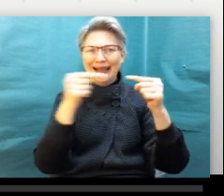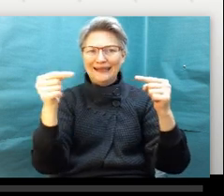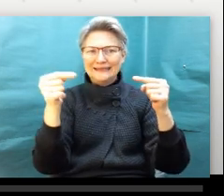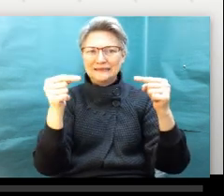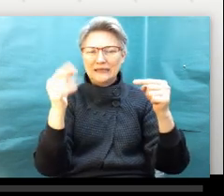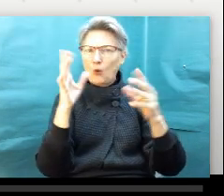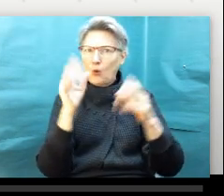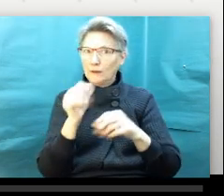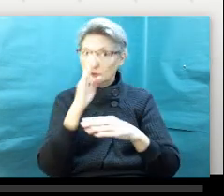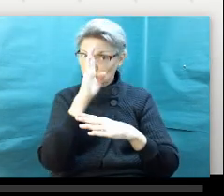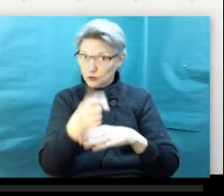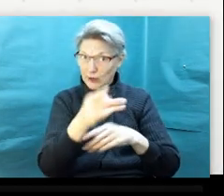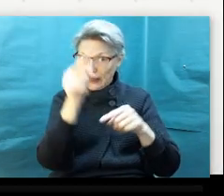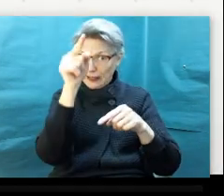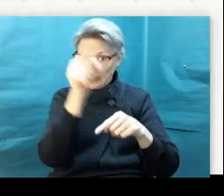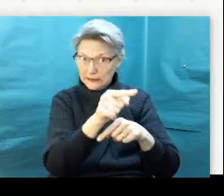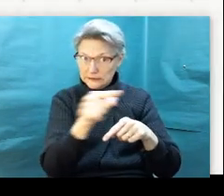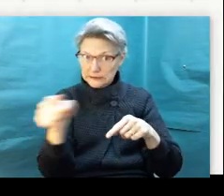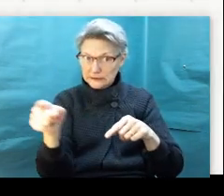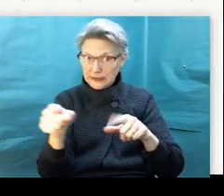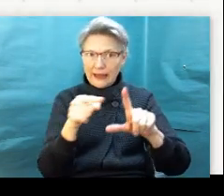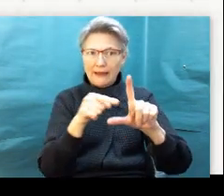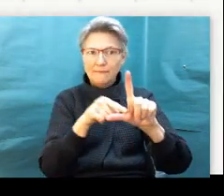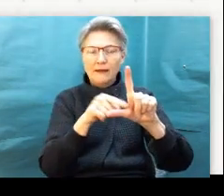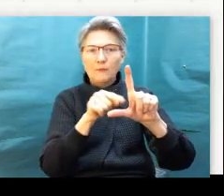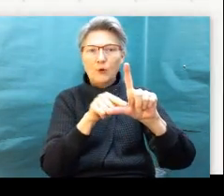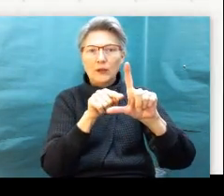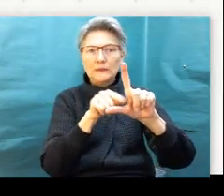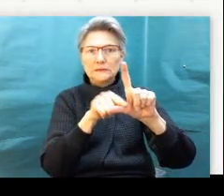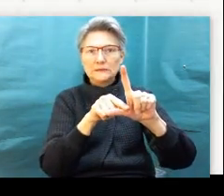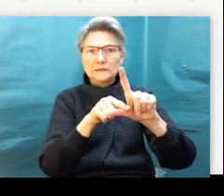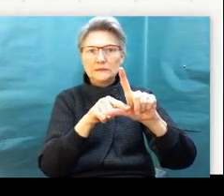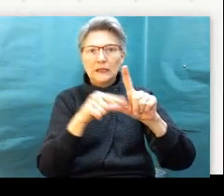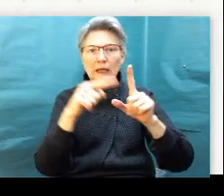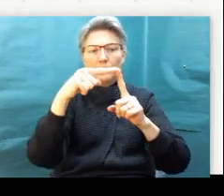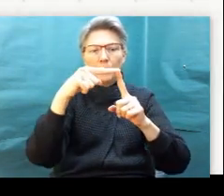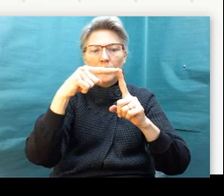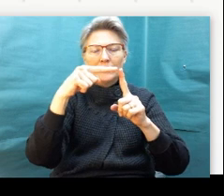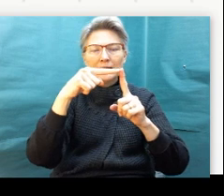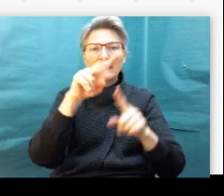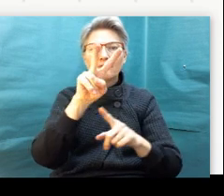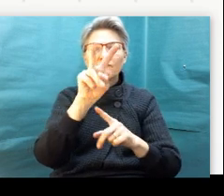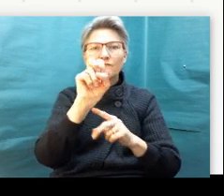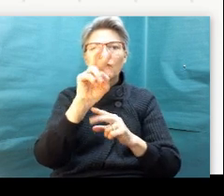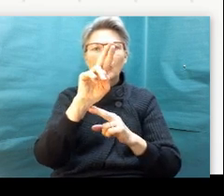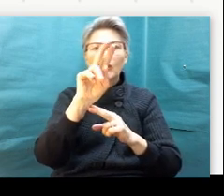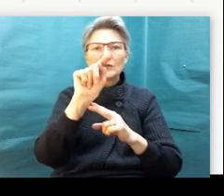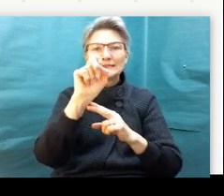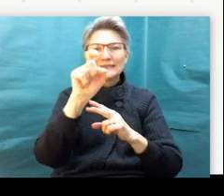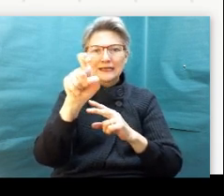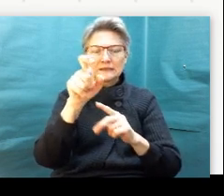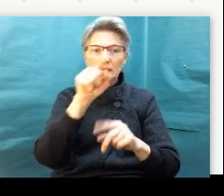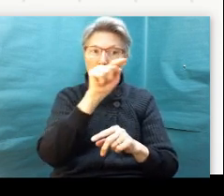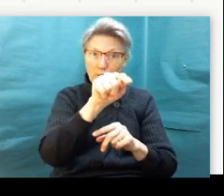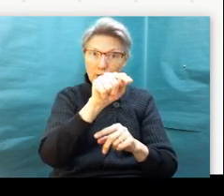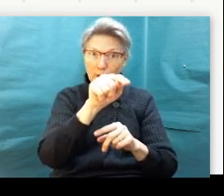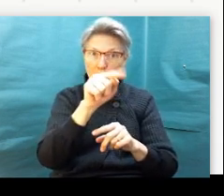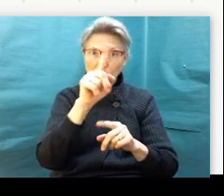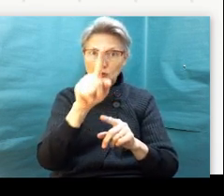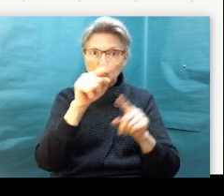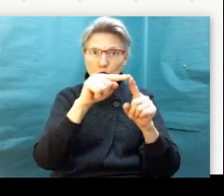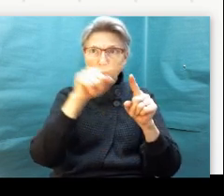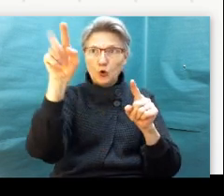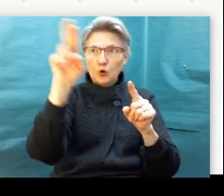so I'm also going to have my vertex or my point. So the point where these two rays